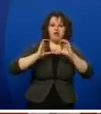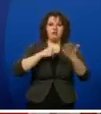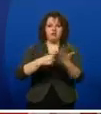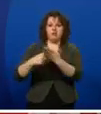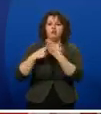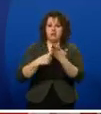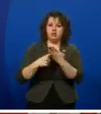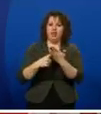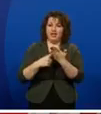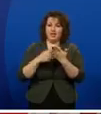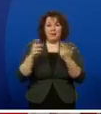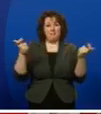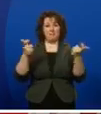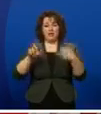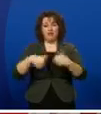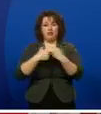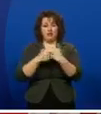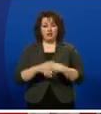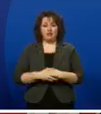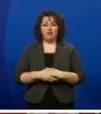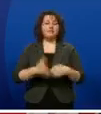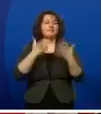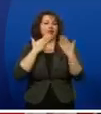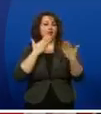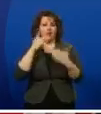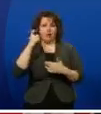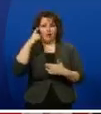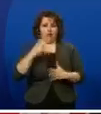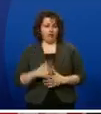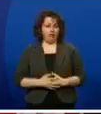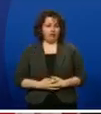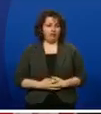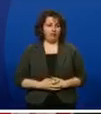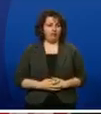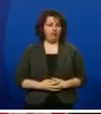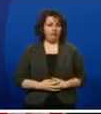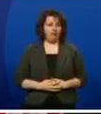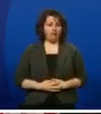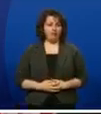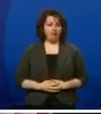major challenge facing us Iowans. Thank you, Governor.